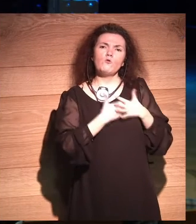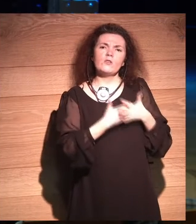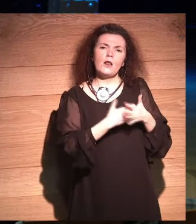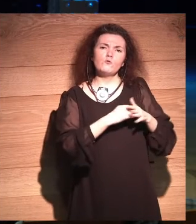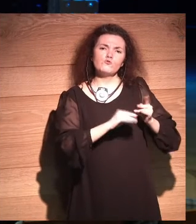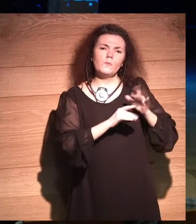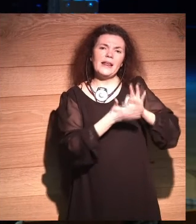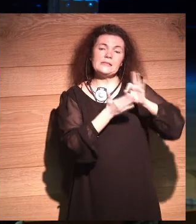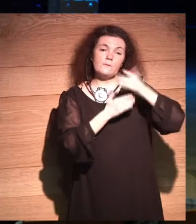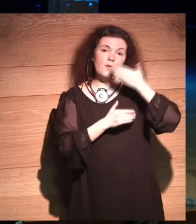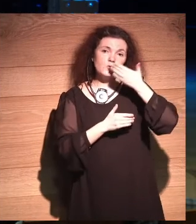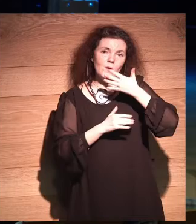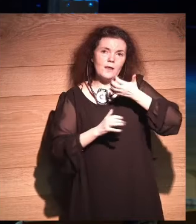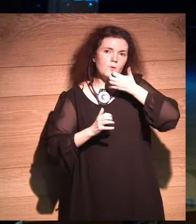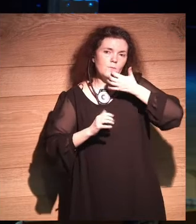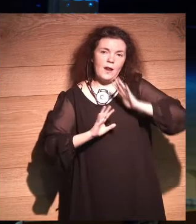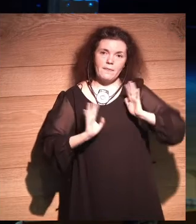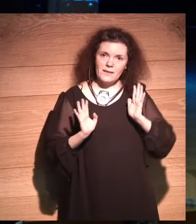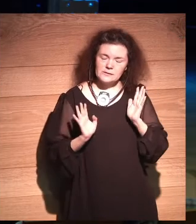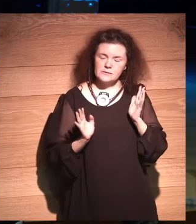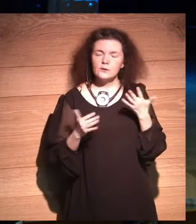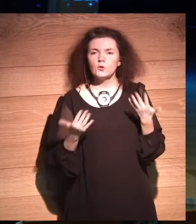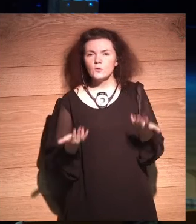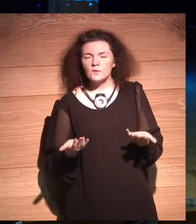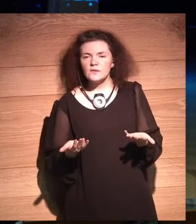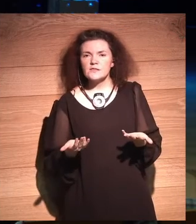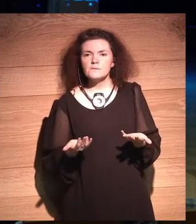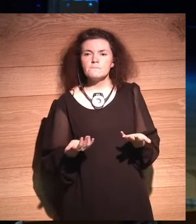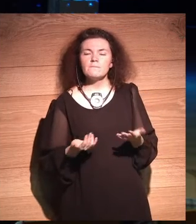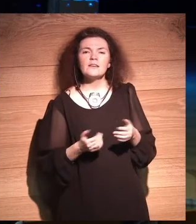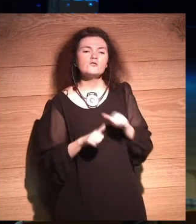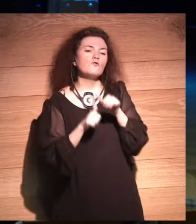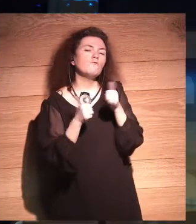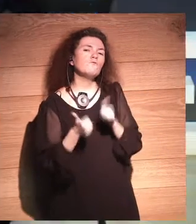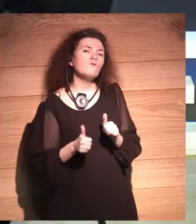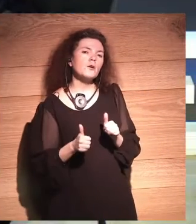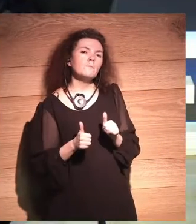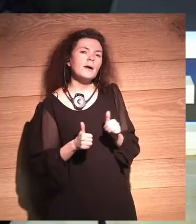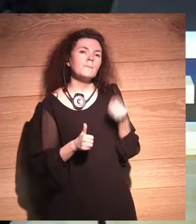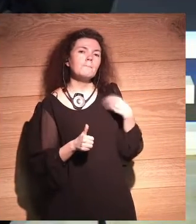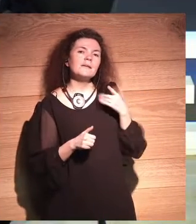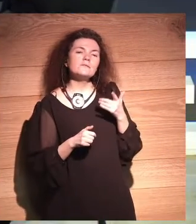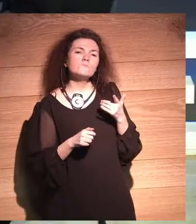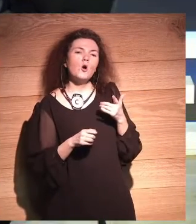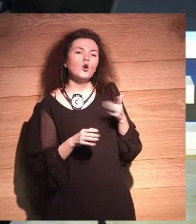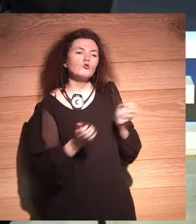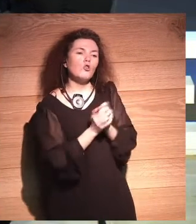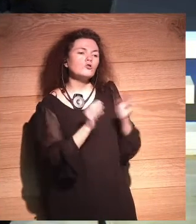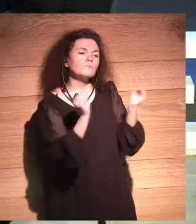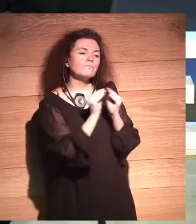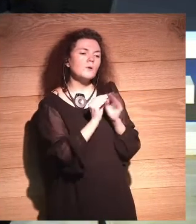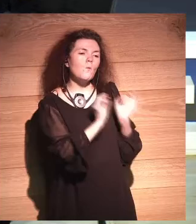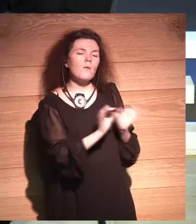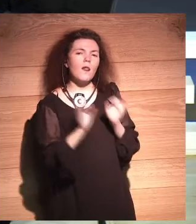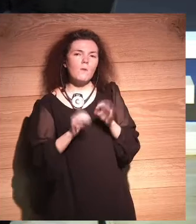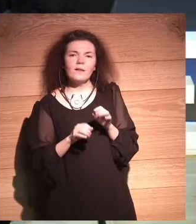to engage. There's no reason to have one-size-fits-all forms of engagement. So what I like about many of these examples of what we're